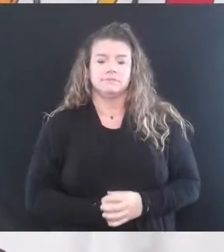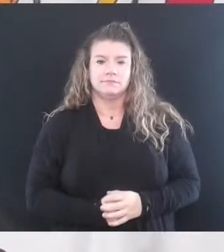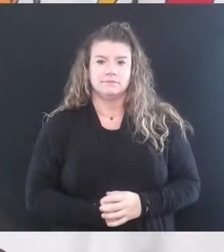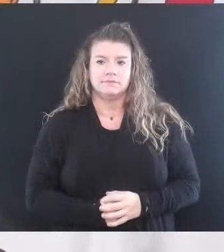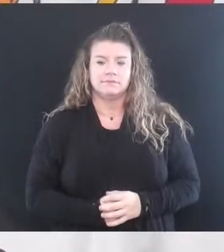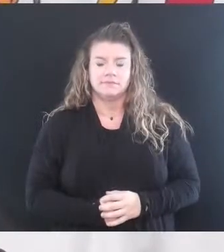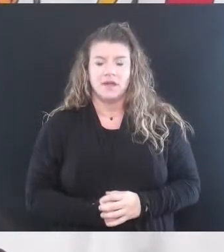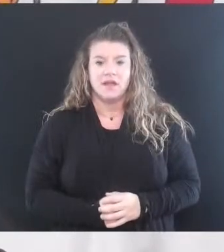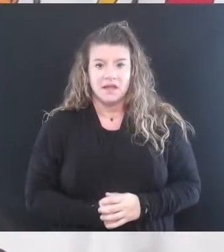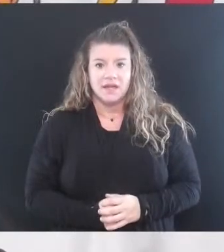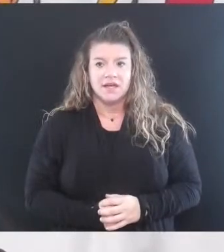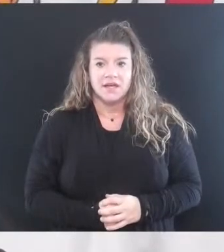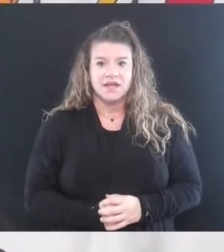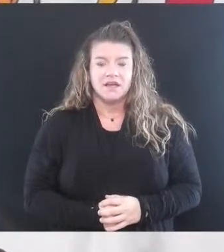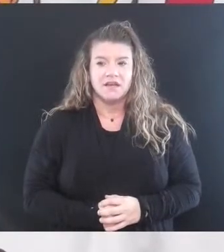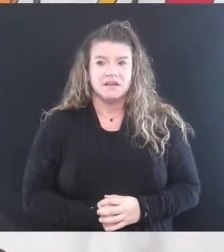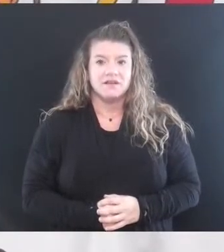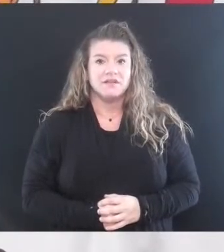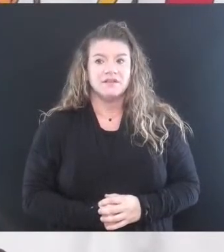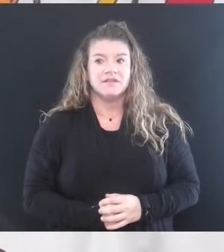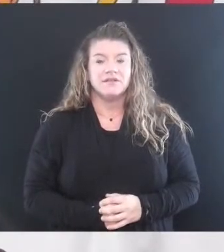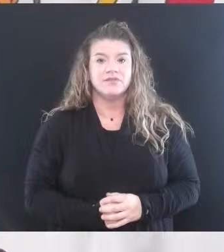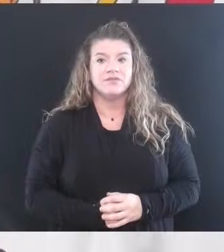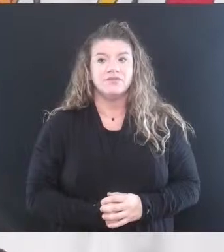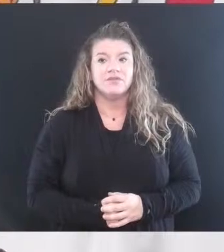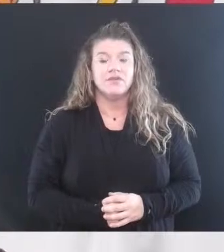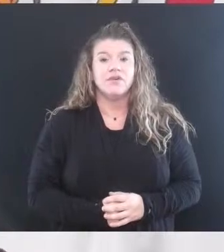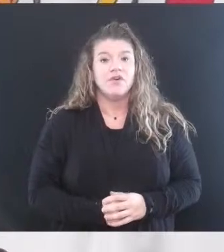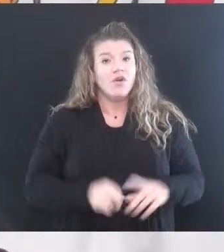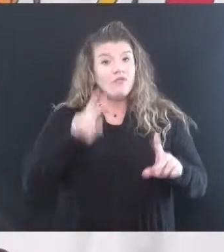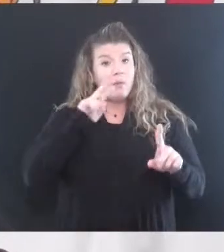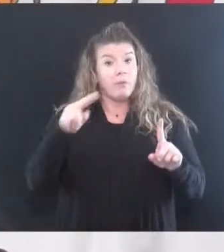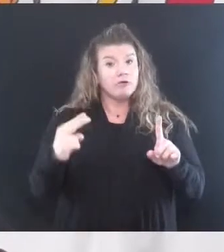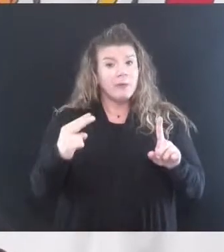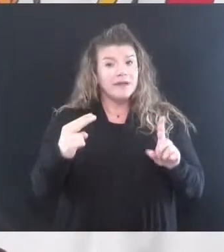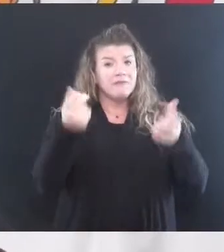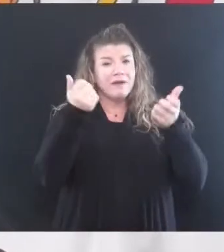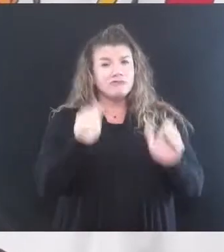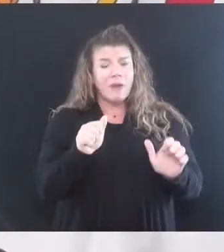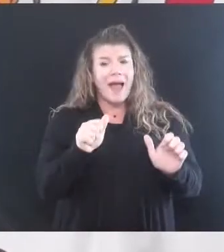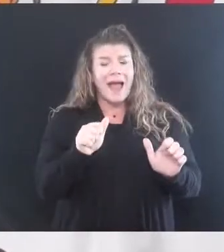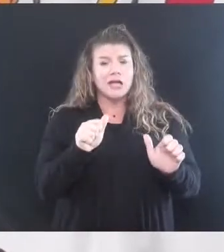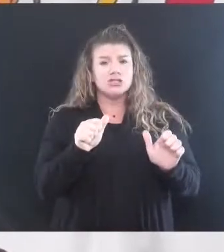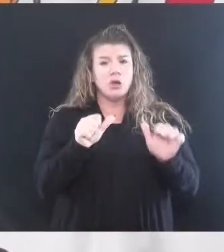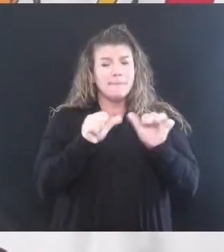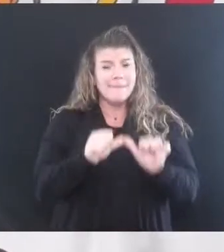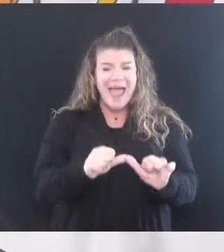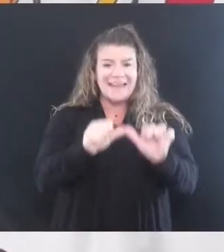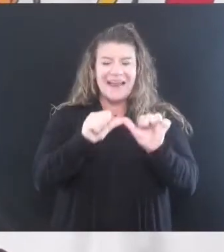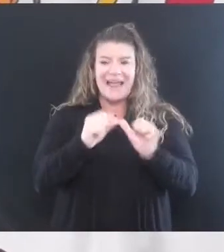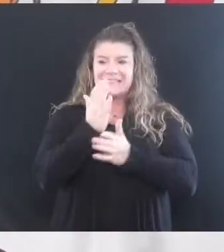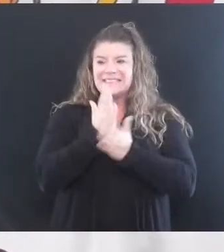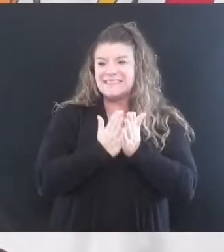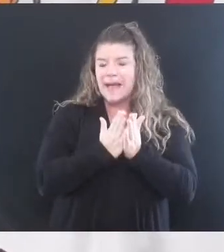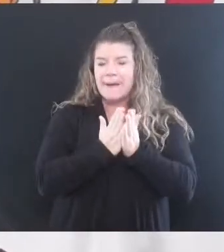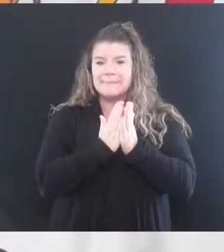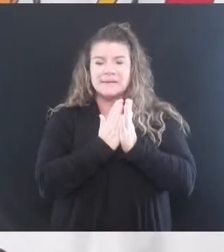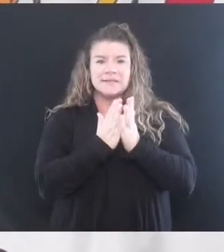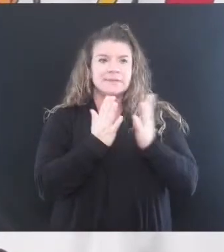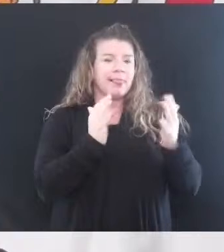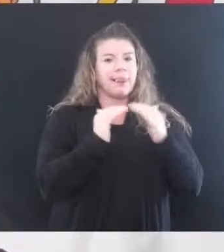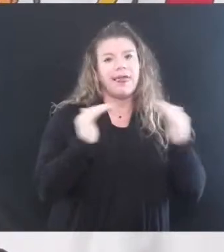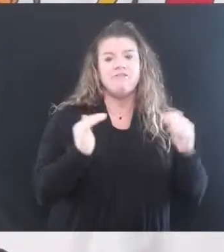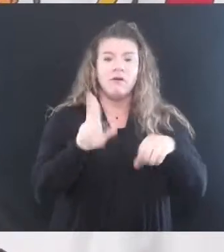From the standpoint of trying to maintain some level of